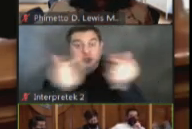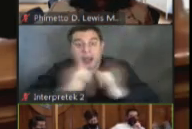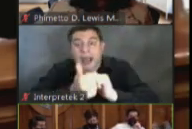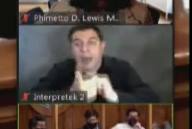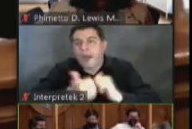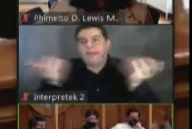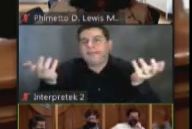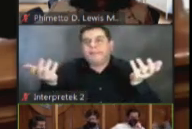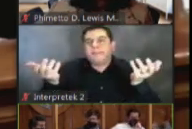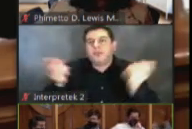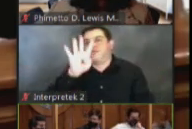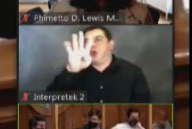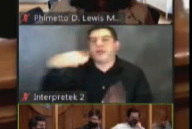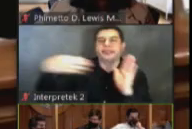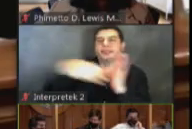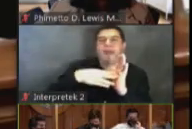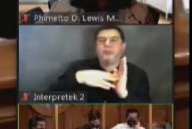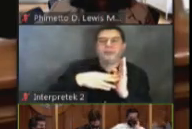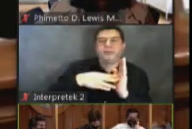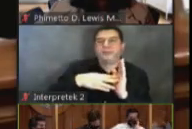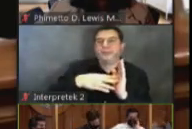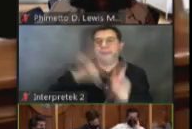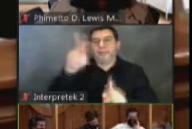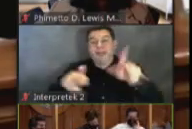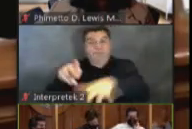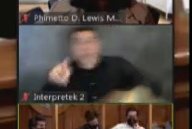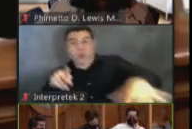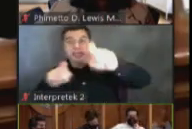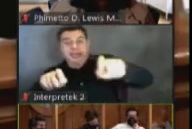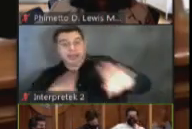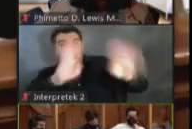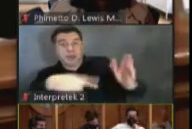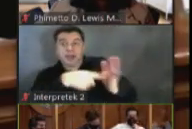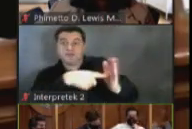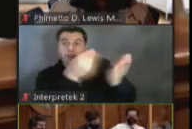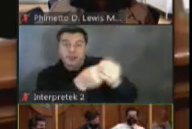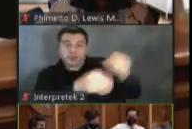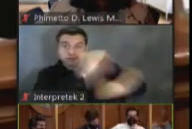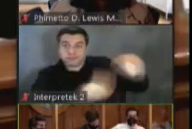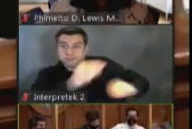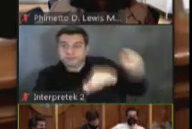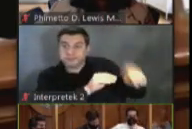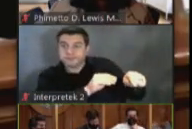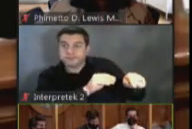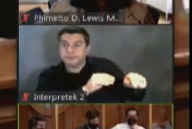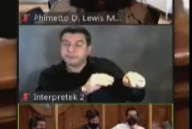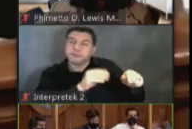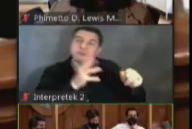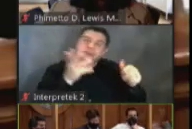4,000 plus household gap that we face. And so because all of us have been doing our